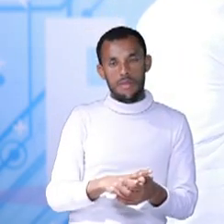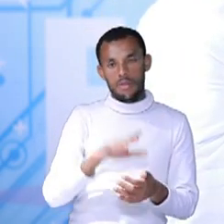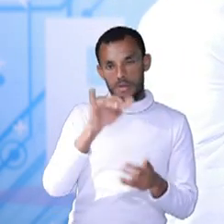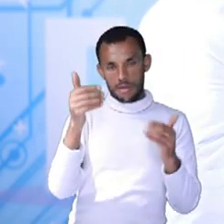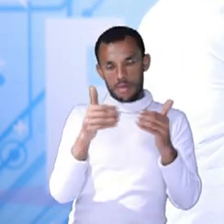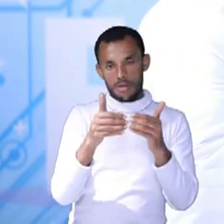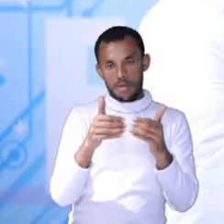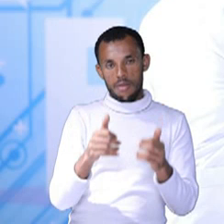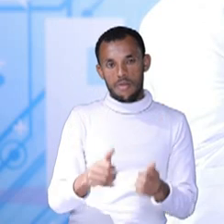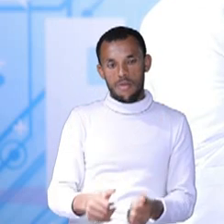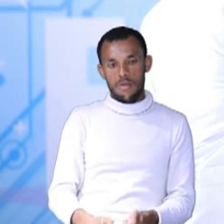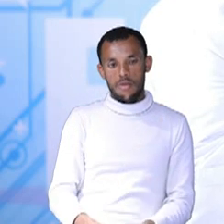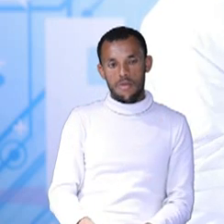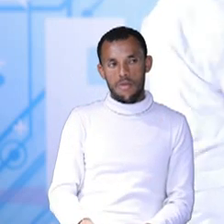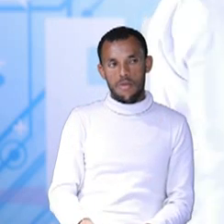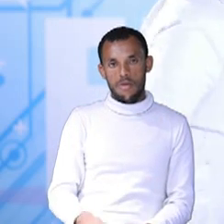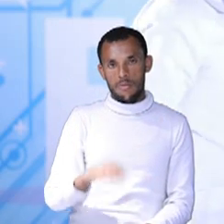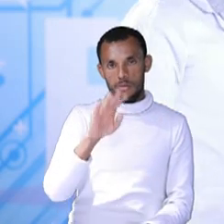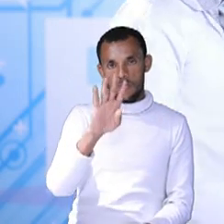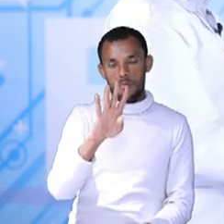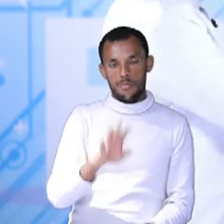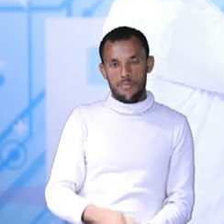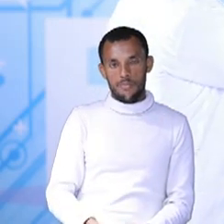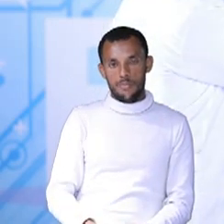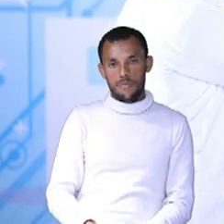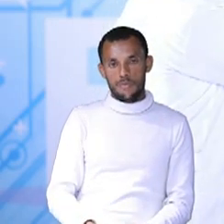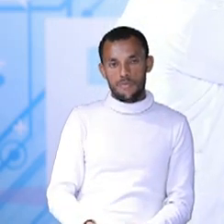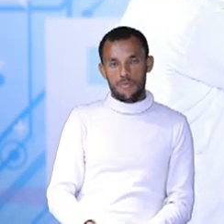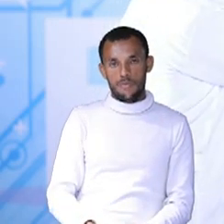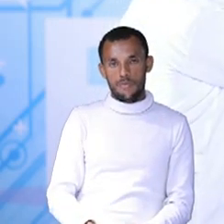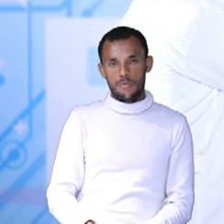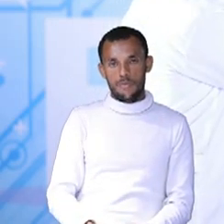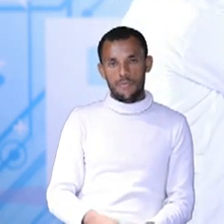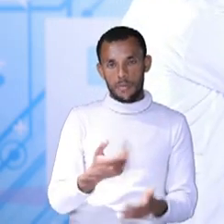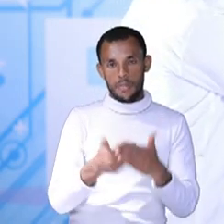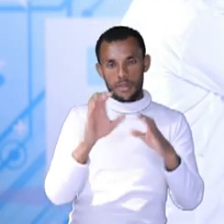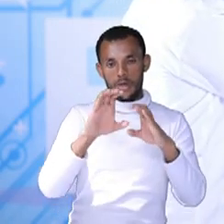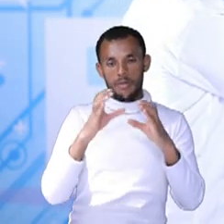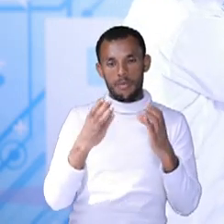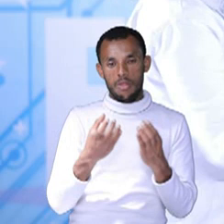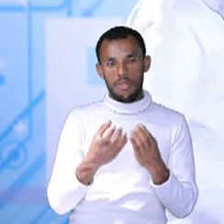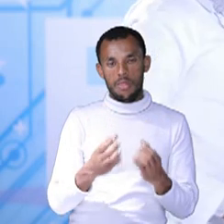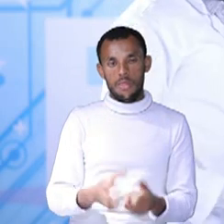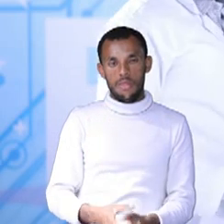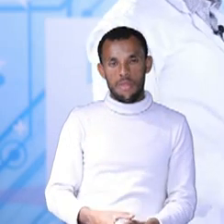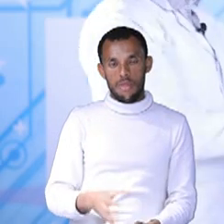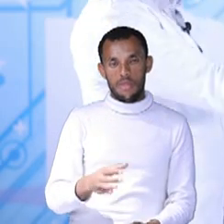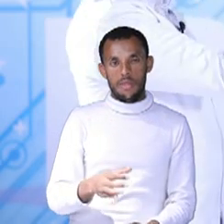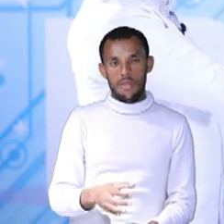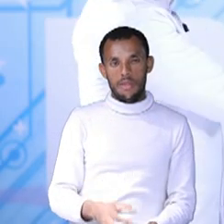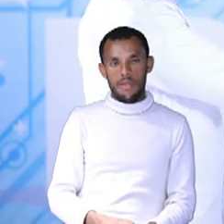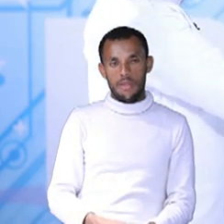Y is equal to 4. So this part